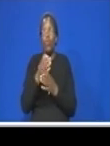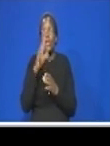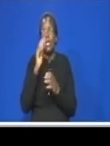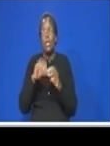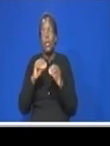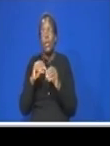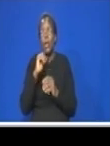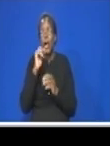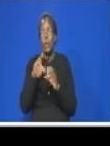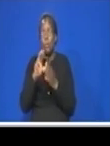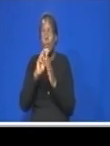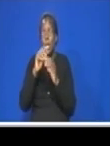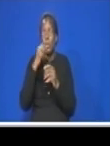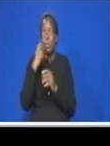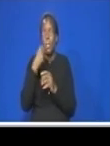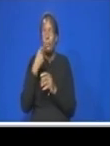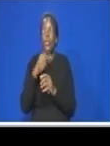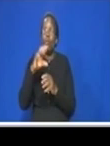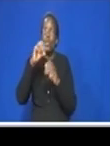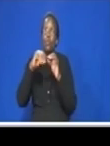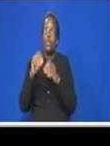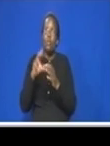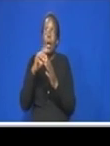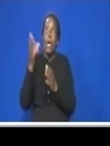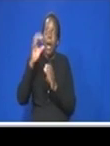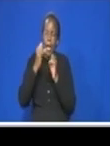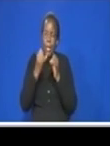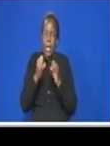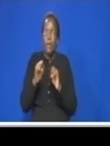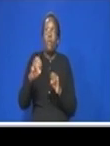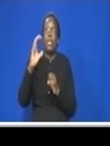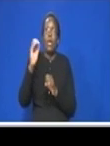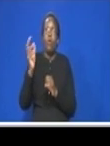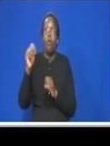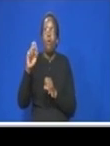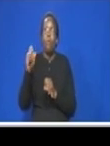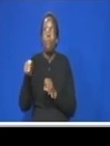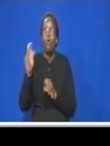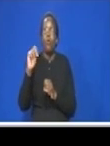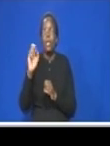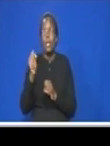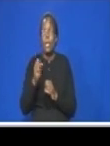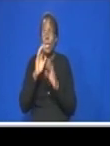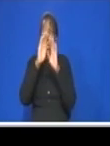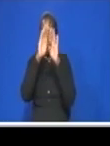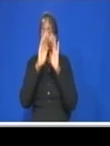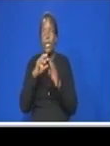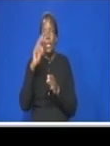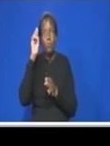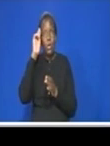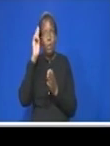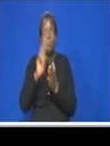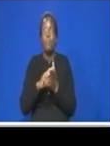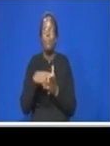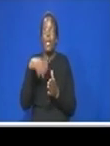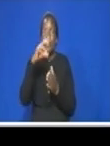not require identifying the components when answering that question, it is important for us to remember that